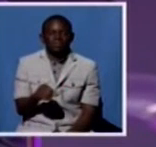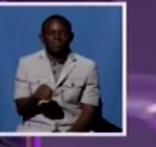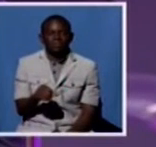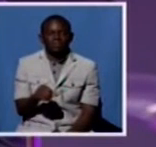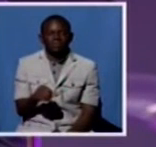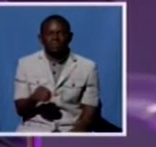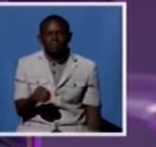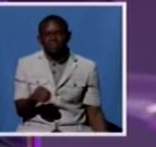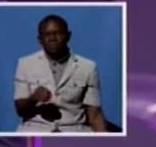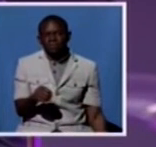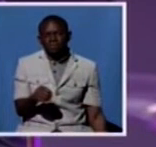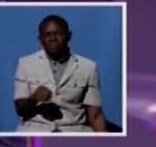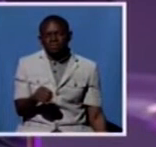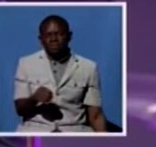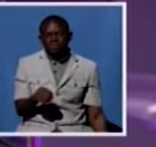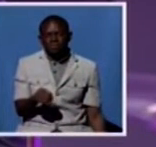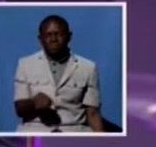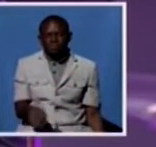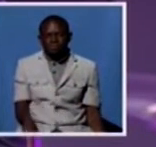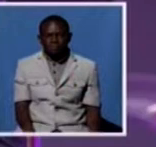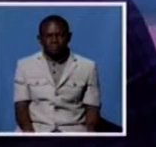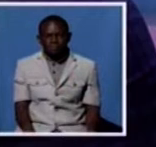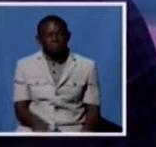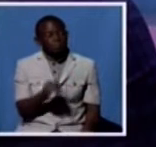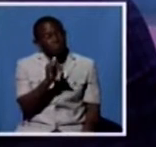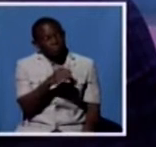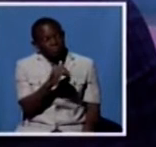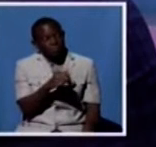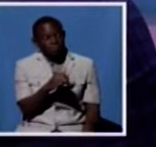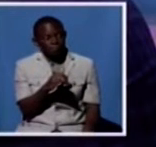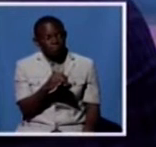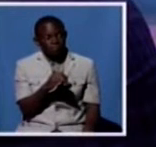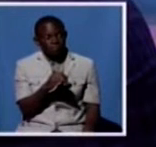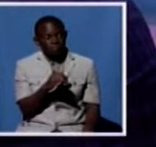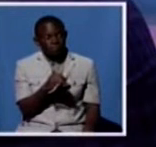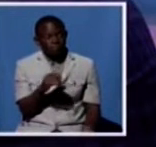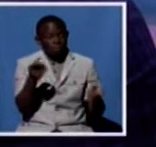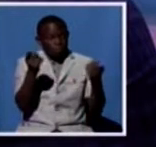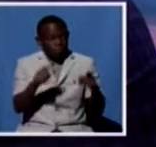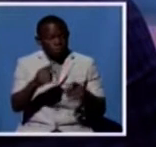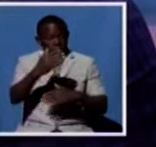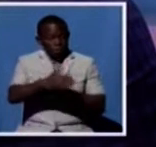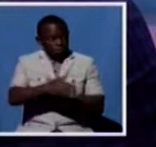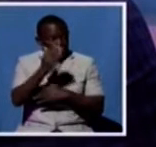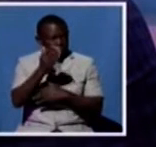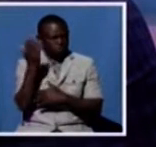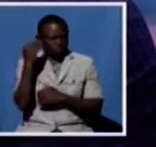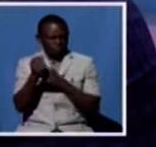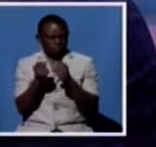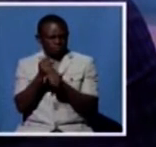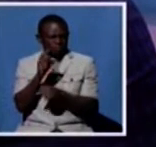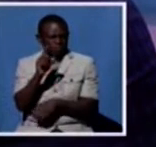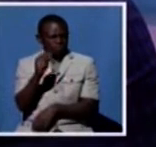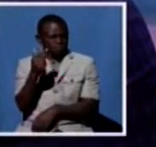that is what is bringing in. Yeah, I was looking at this when we introduced the tolling program way back 2013. It's been 5 years